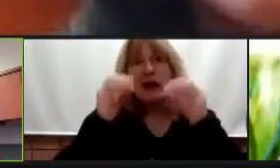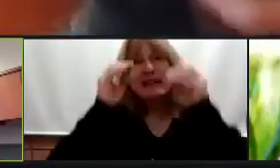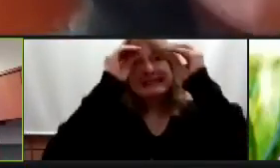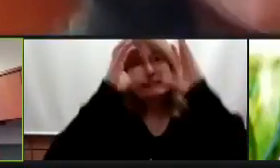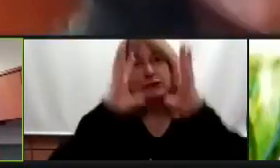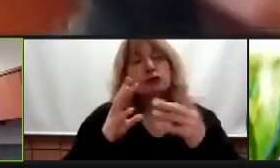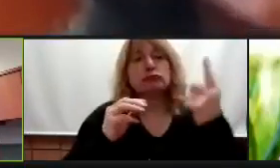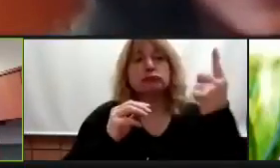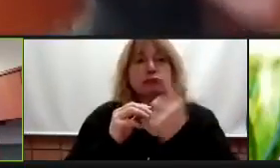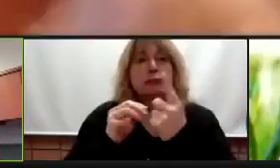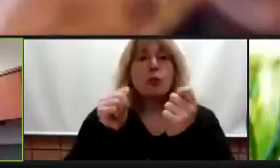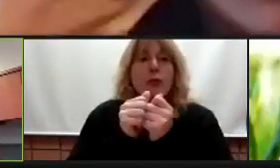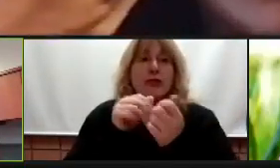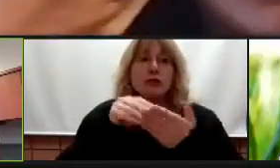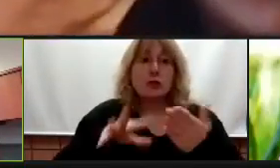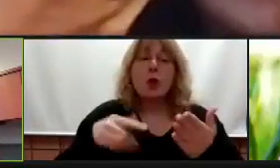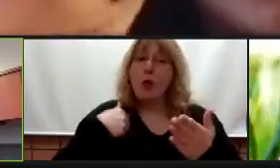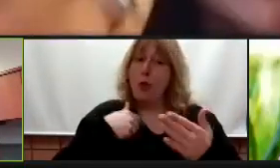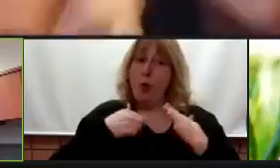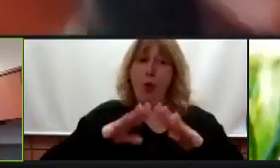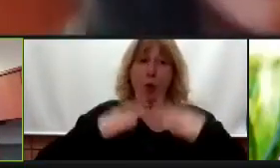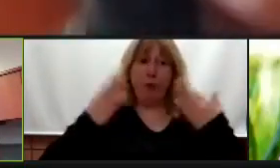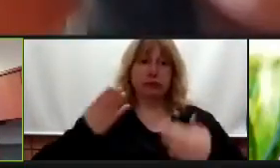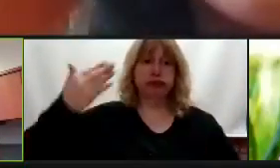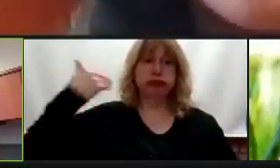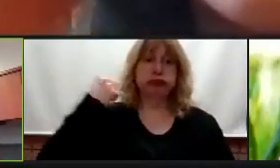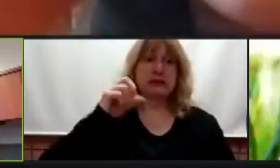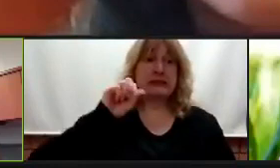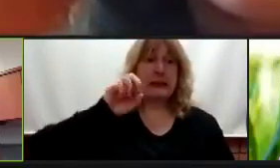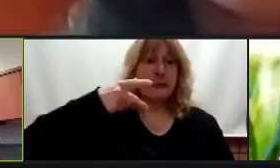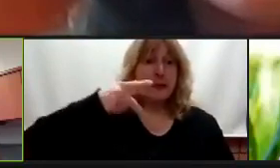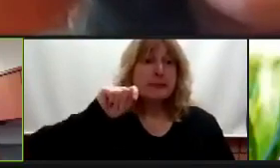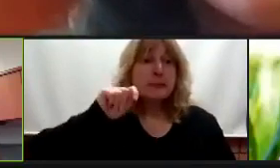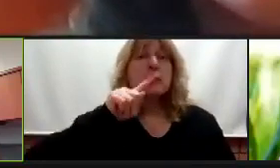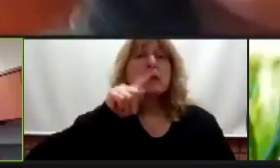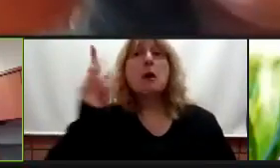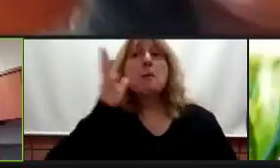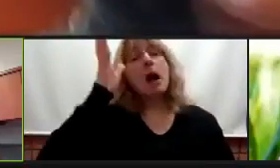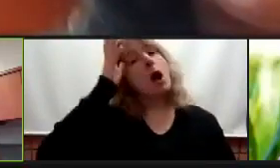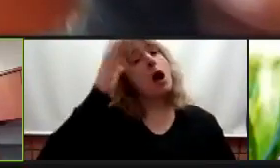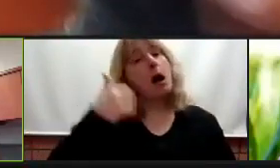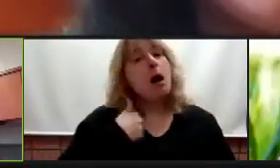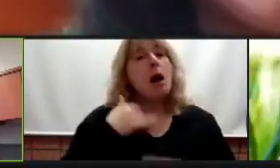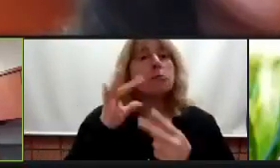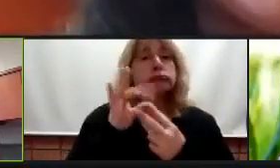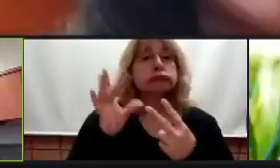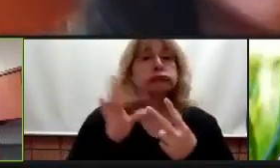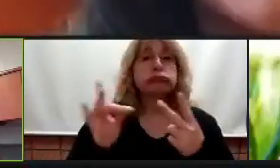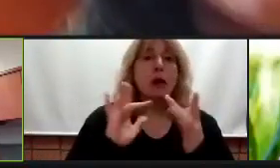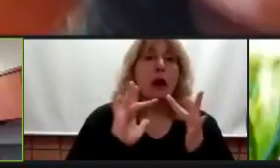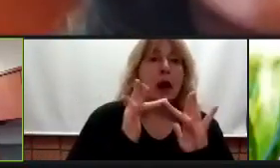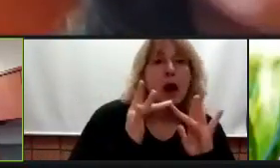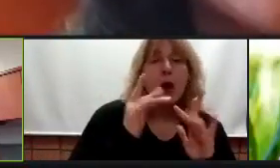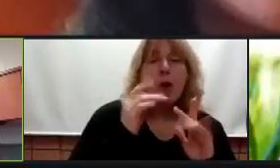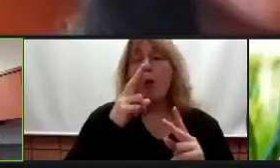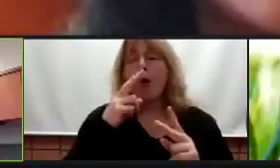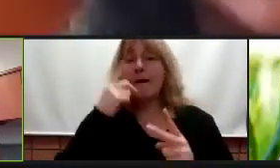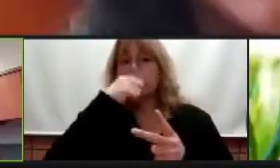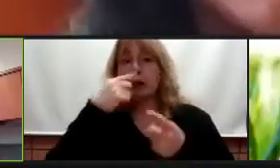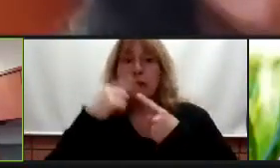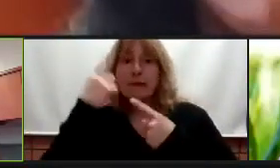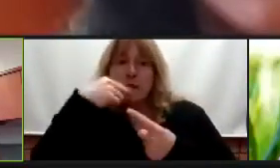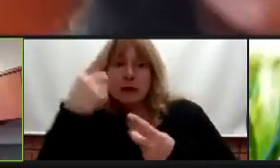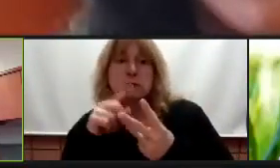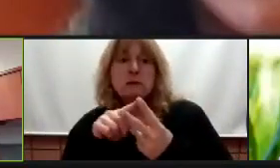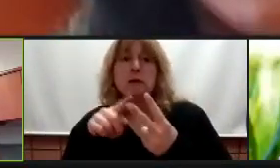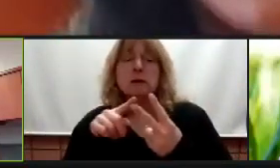and our parents had the option for online or face-to-face. And then we discontinued or suspended face-to-face learning